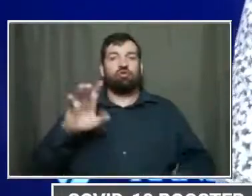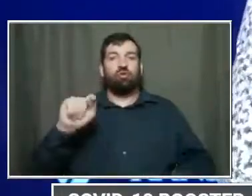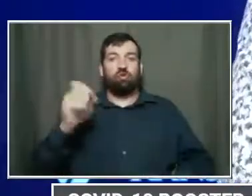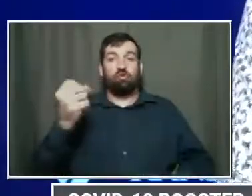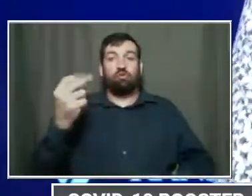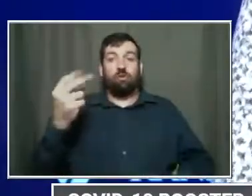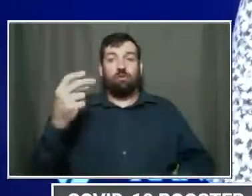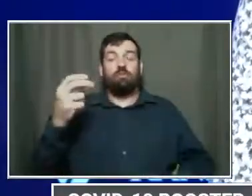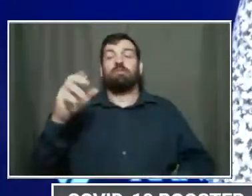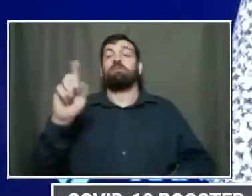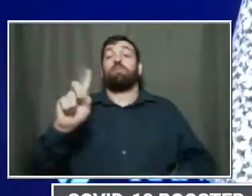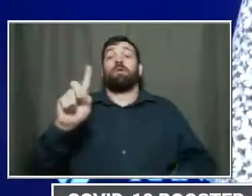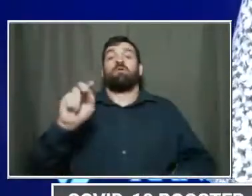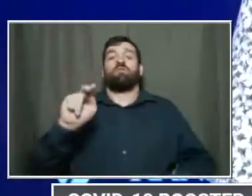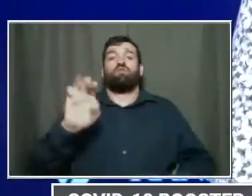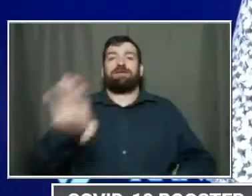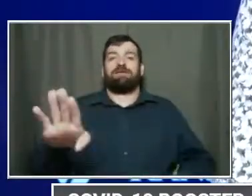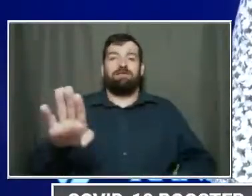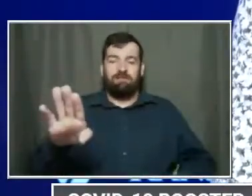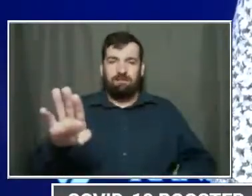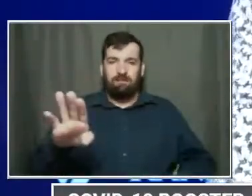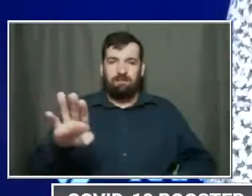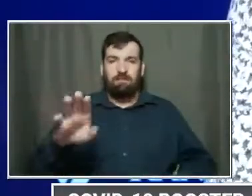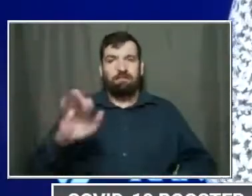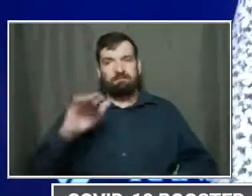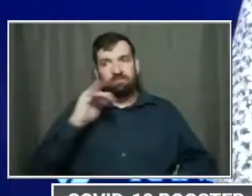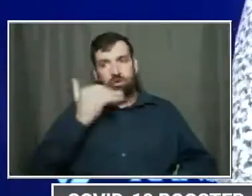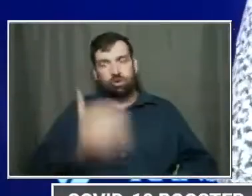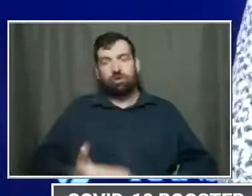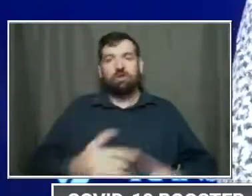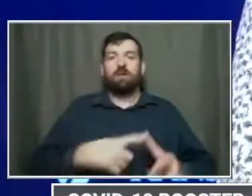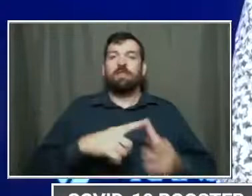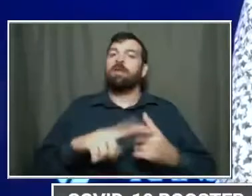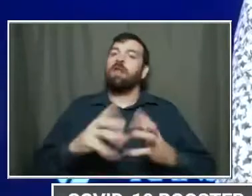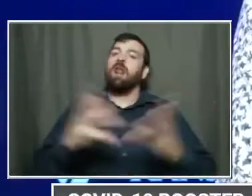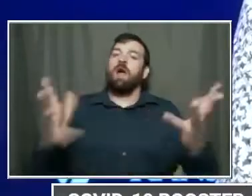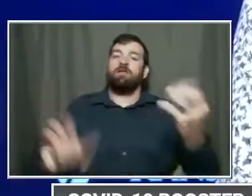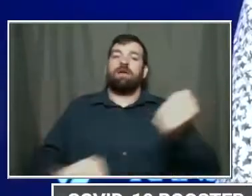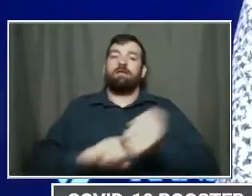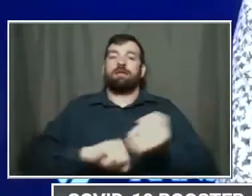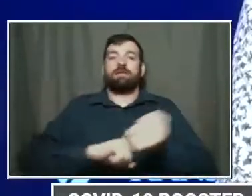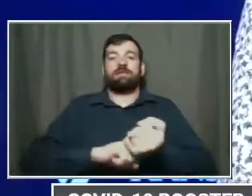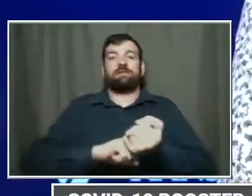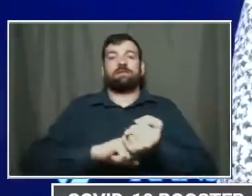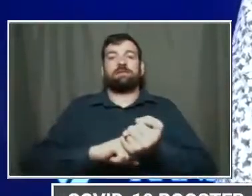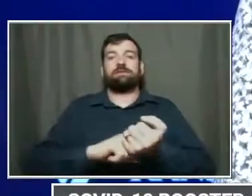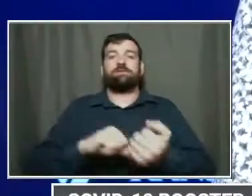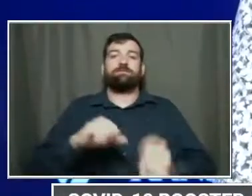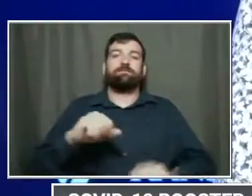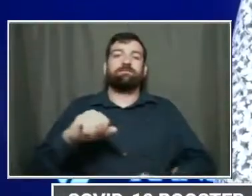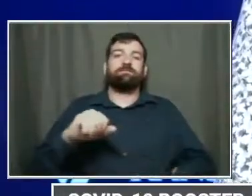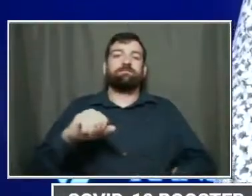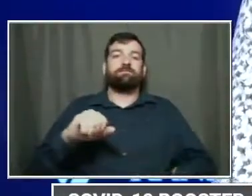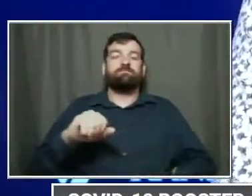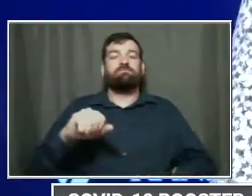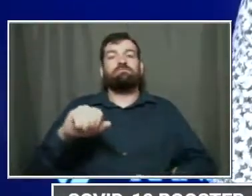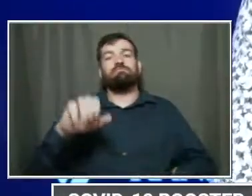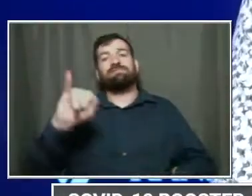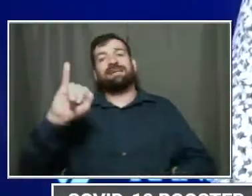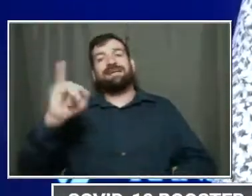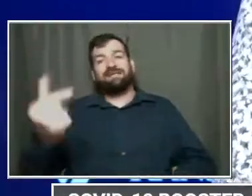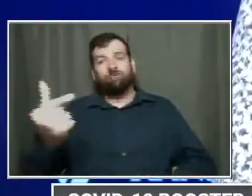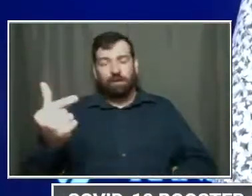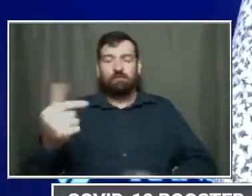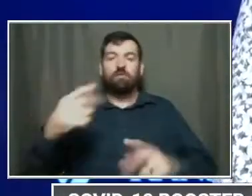Nebraska. Nice. And so that's been good. And then I do a lot of advocacy with through Instagram through a group called Team Be